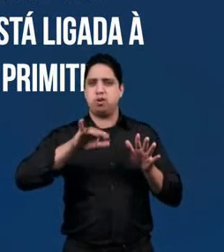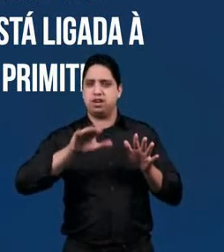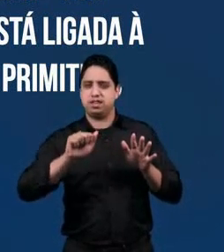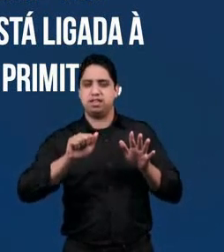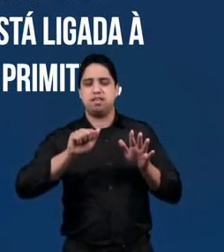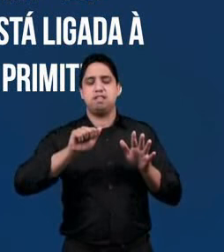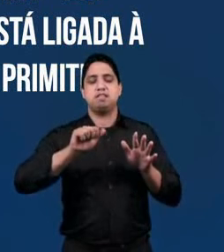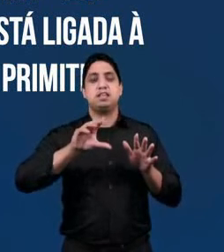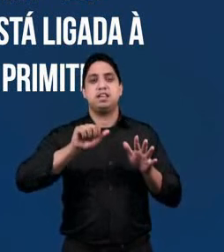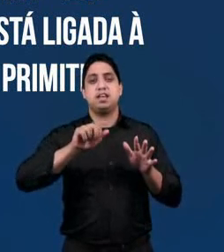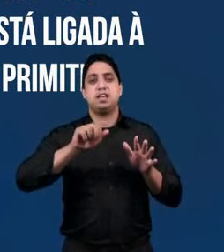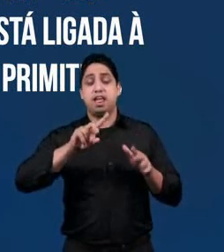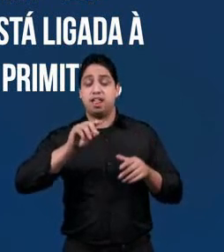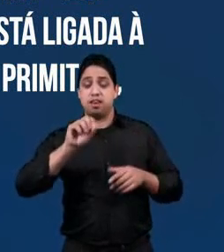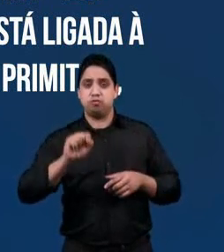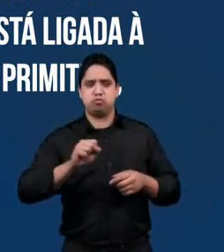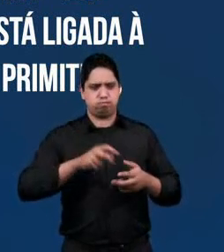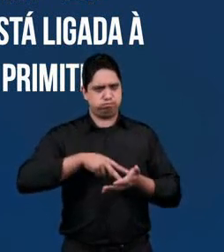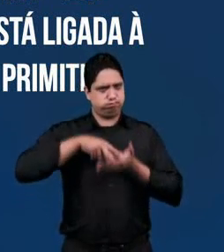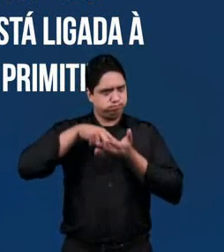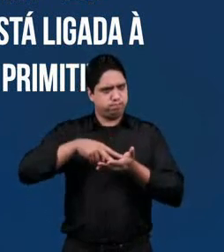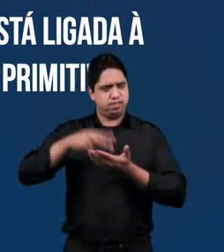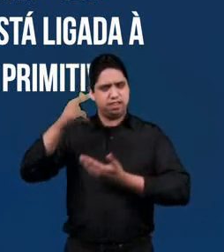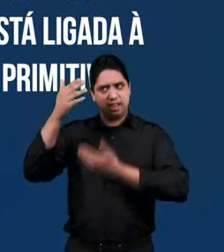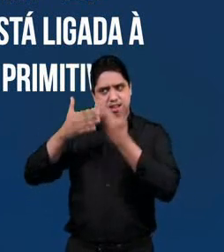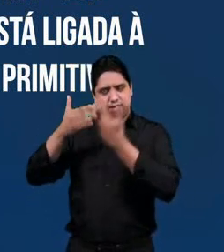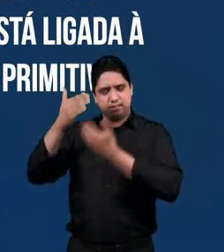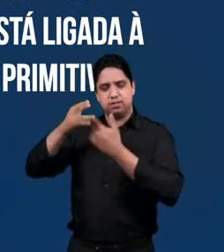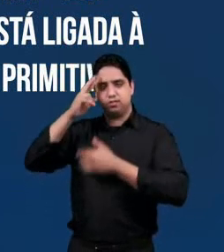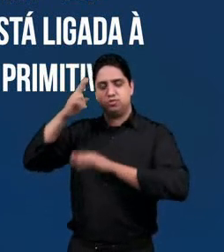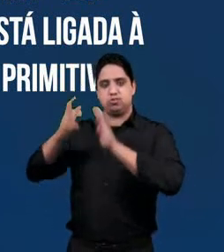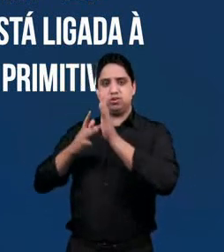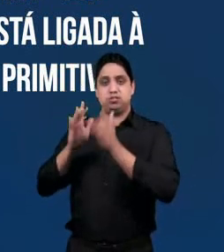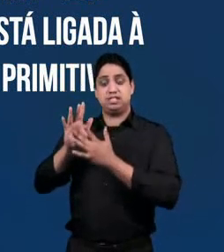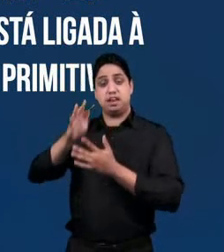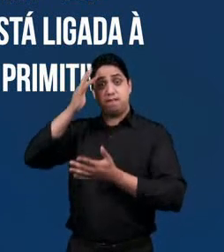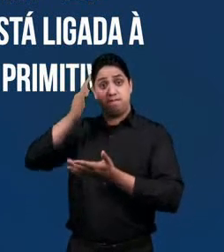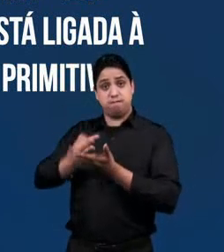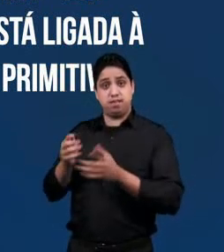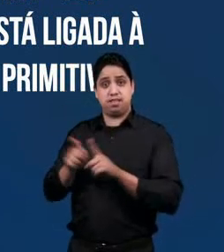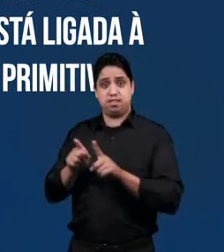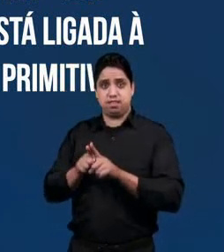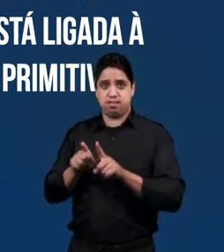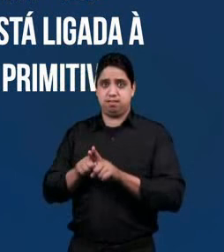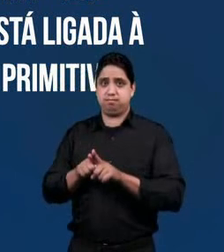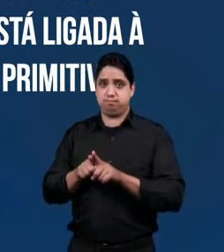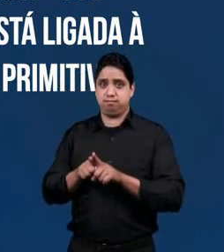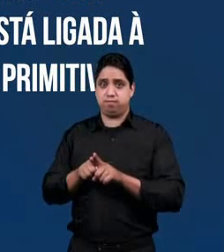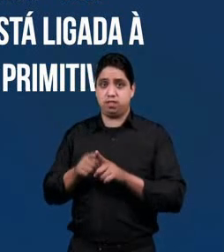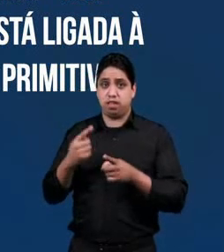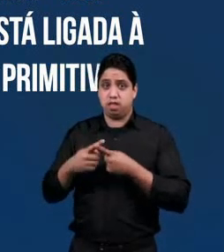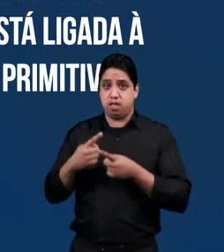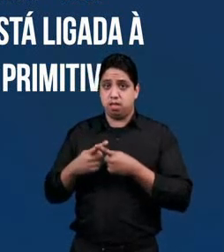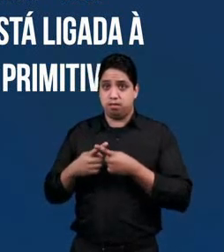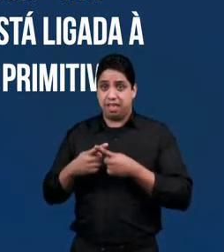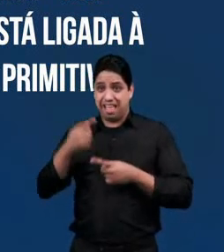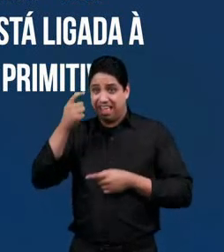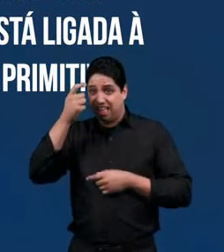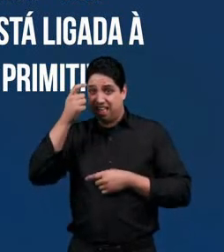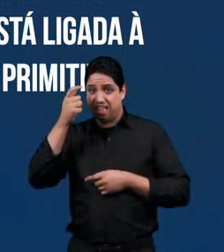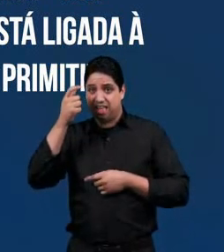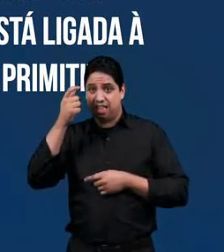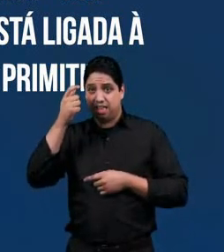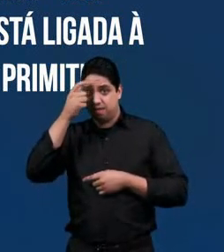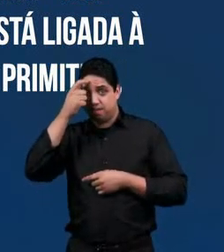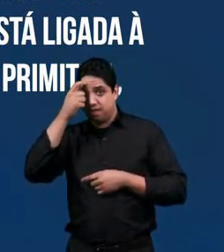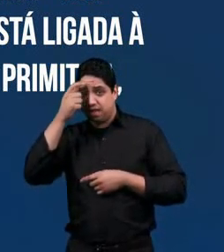baptized in the final baptism of 2020 before the pandemic, Isabella, Lillian, Gabriel, Estevan, Lucas,